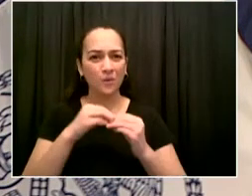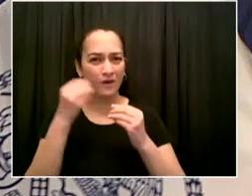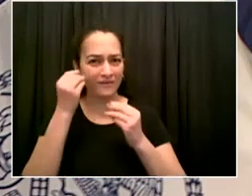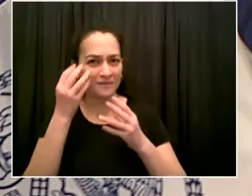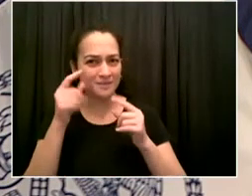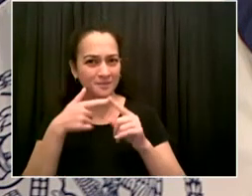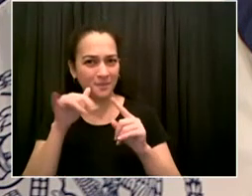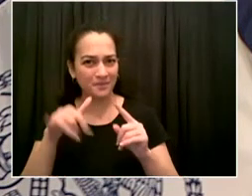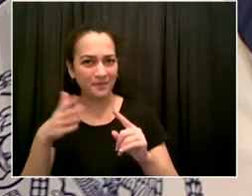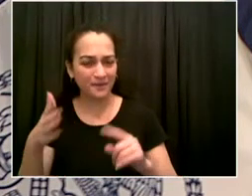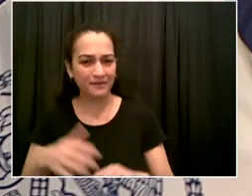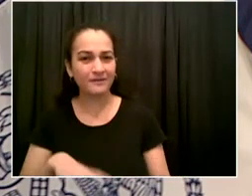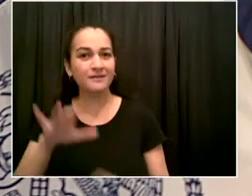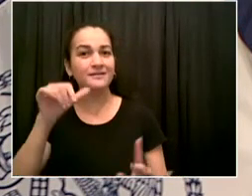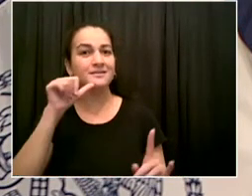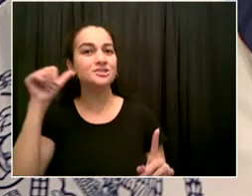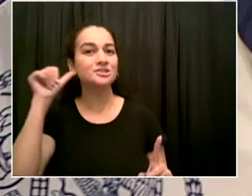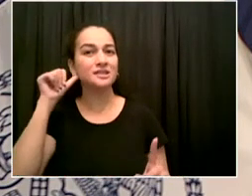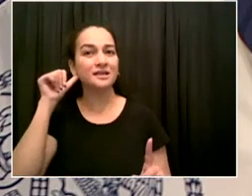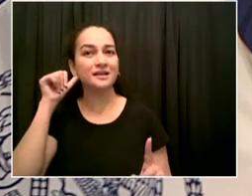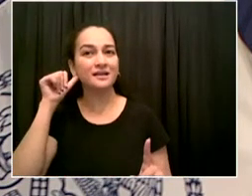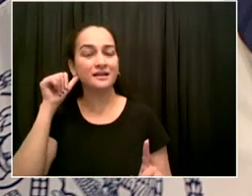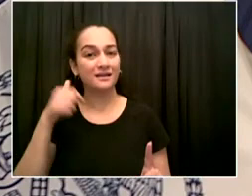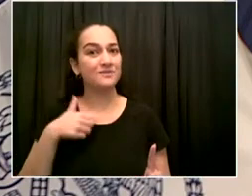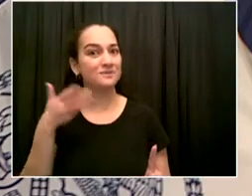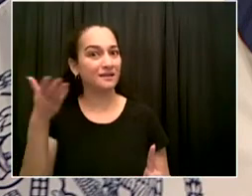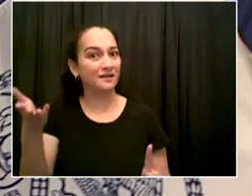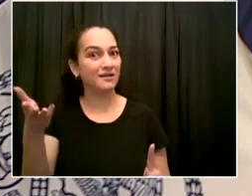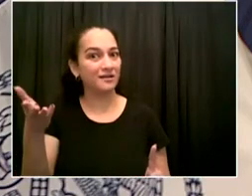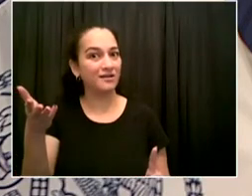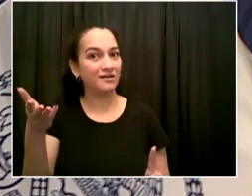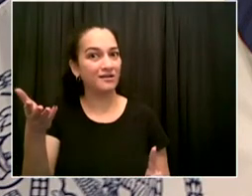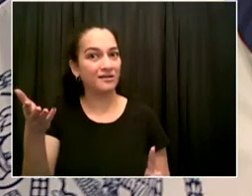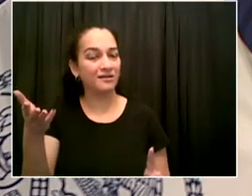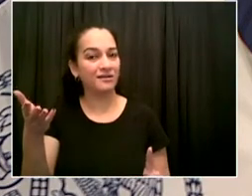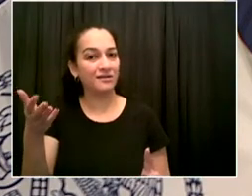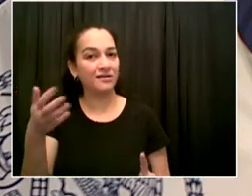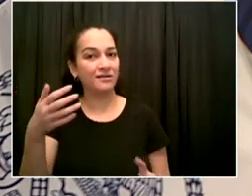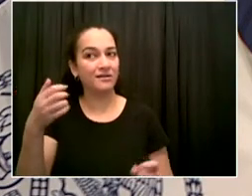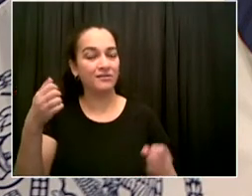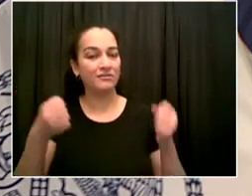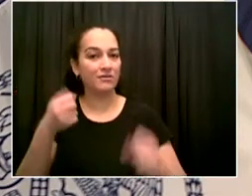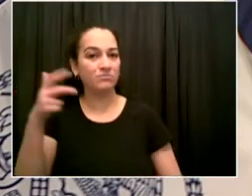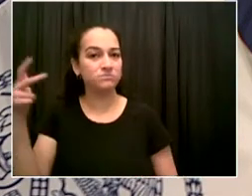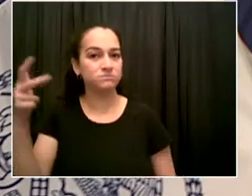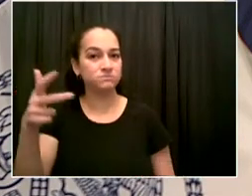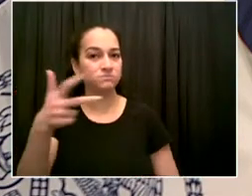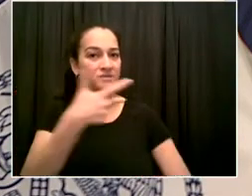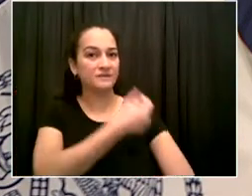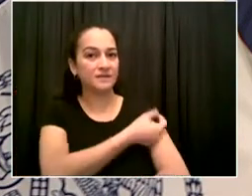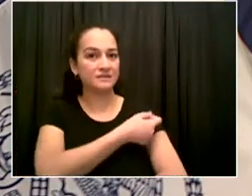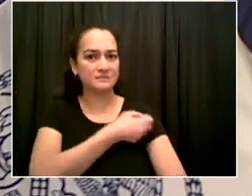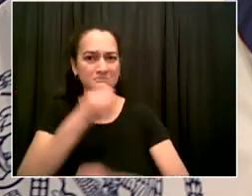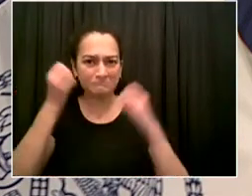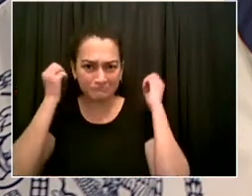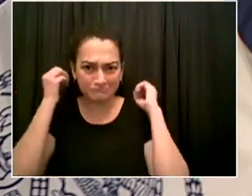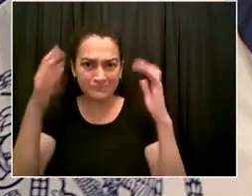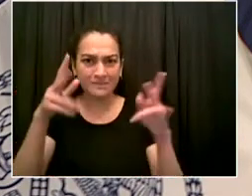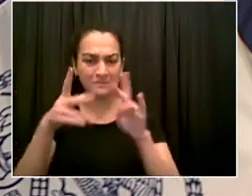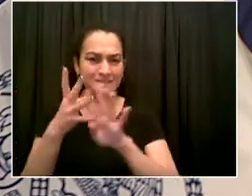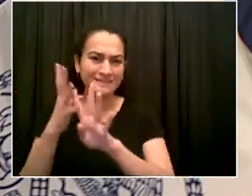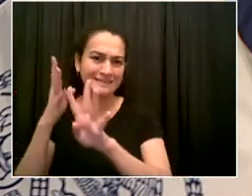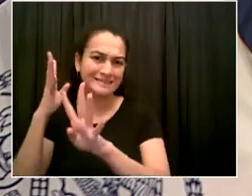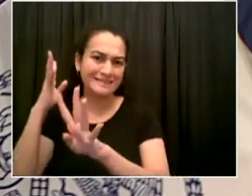But what does the bigger picture look like? I'll turn to Dr. Long, and Ted Long can tell you what he's seeing. We